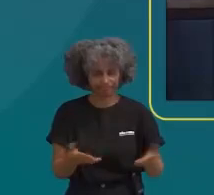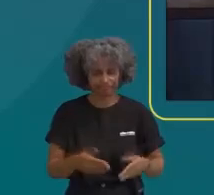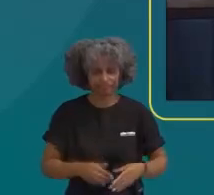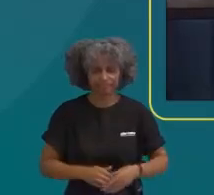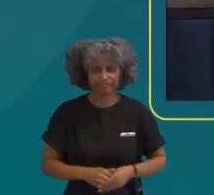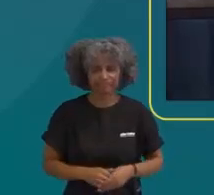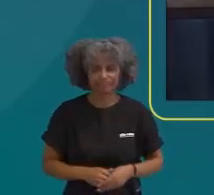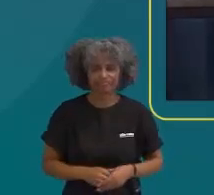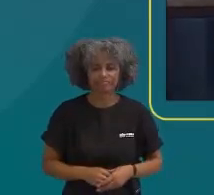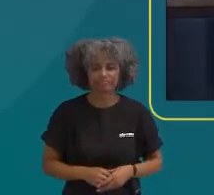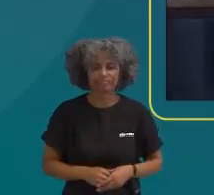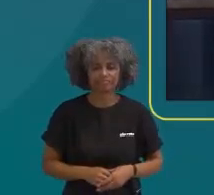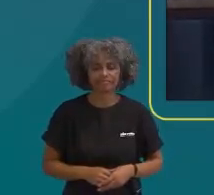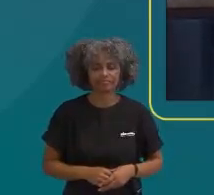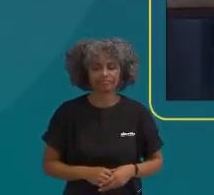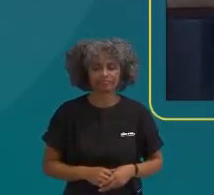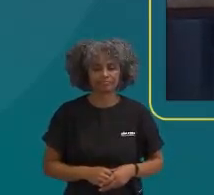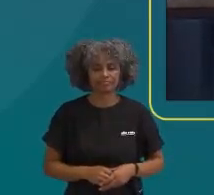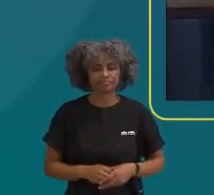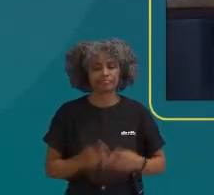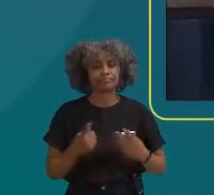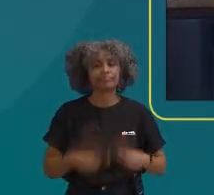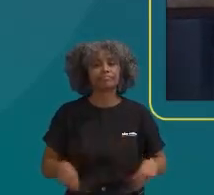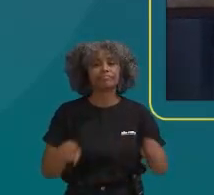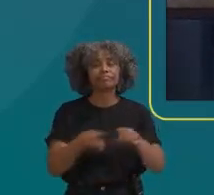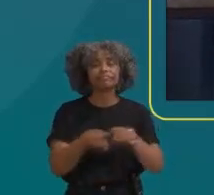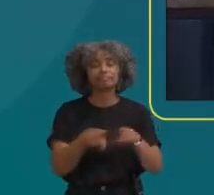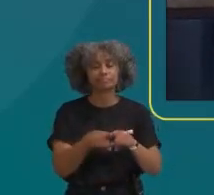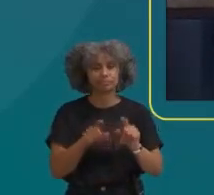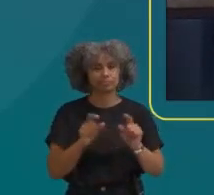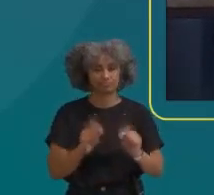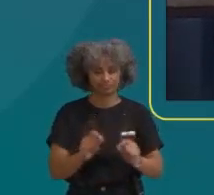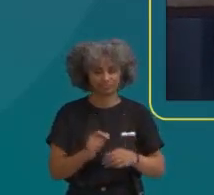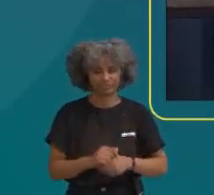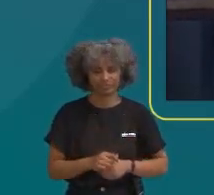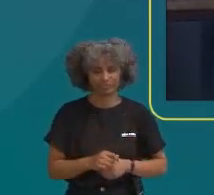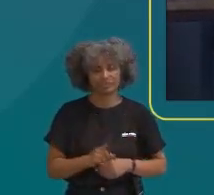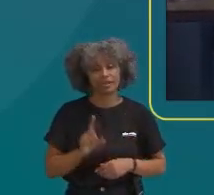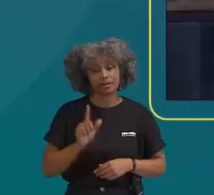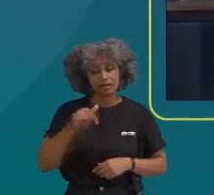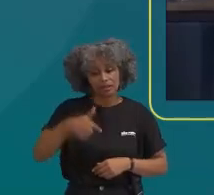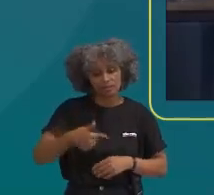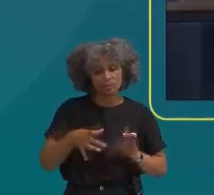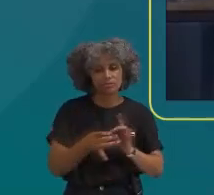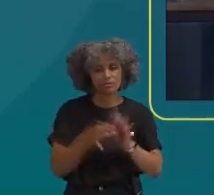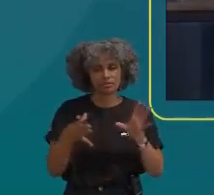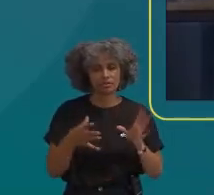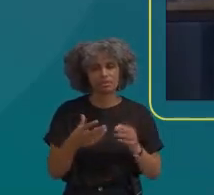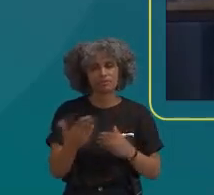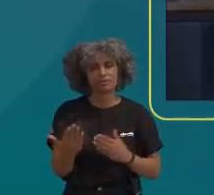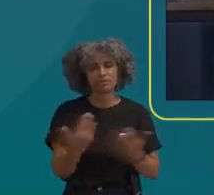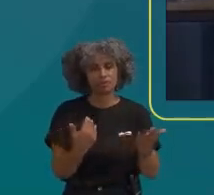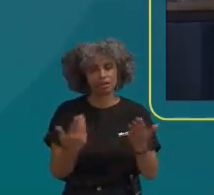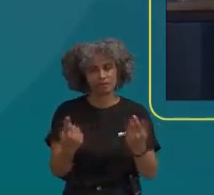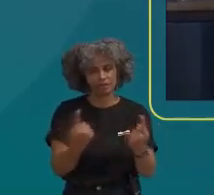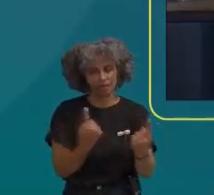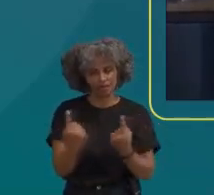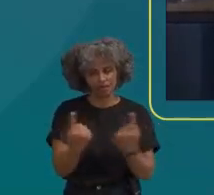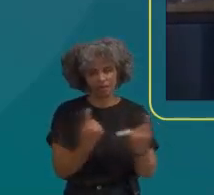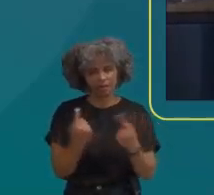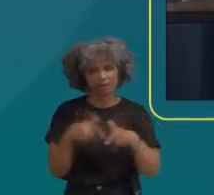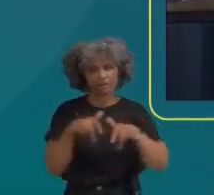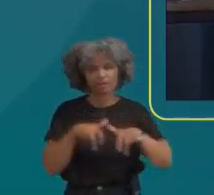The alternative is also that already, please come and sit down. Please already come to stage.